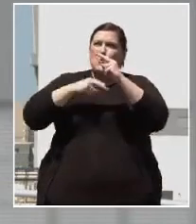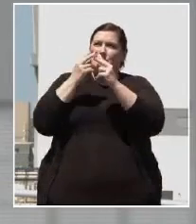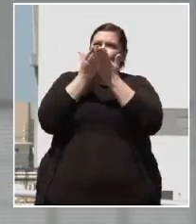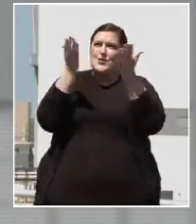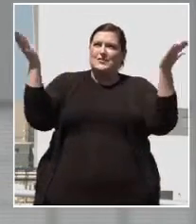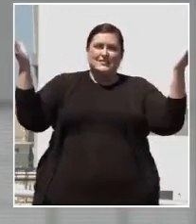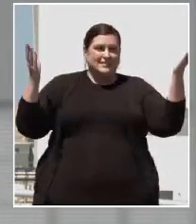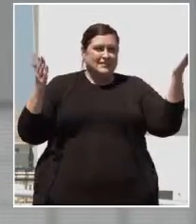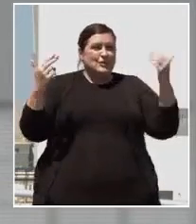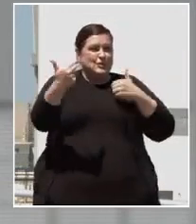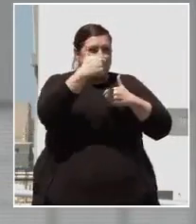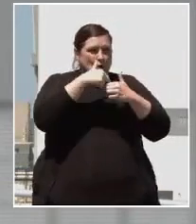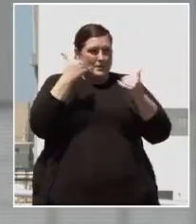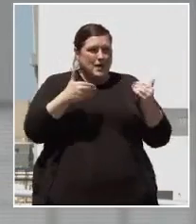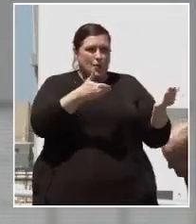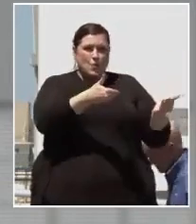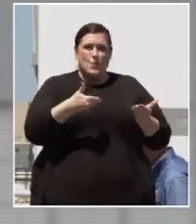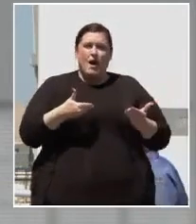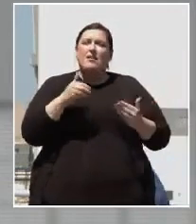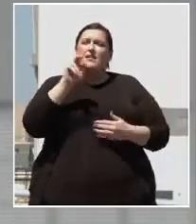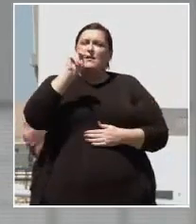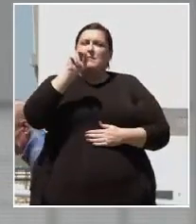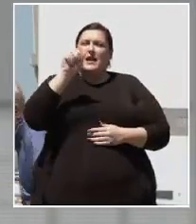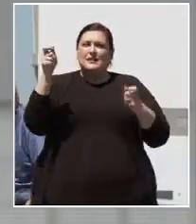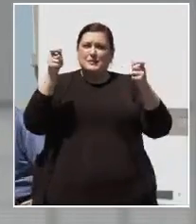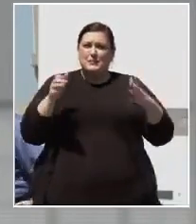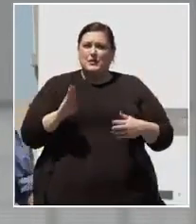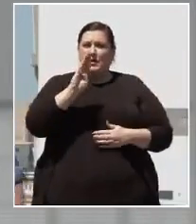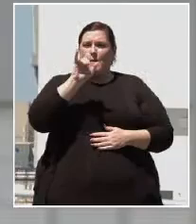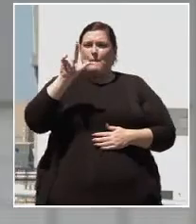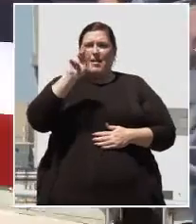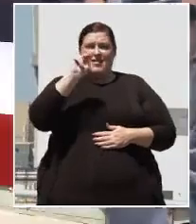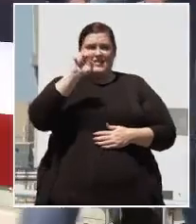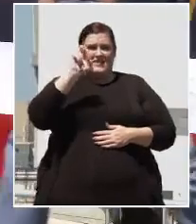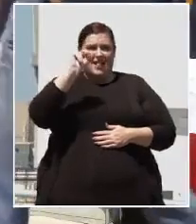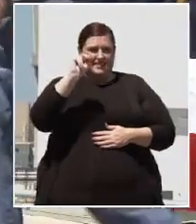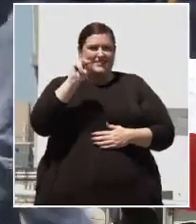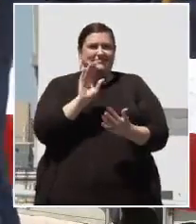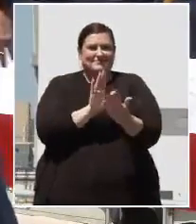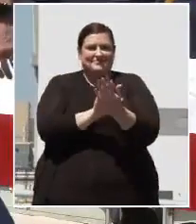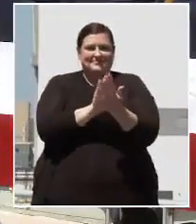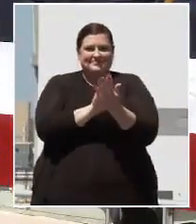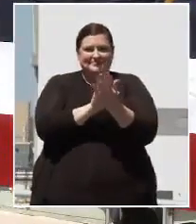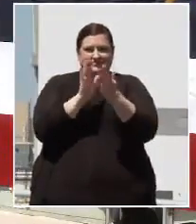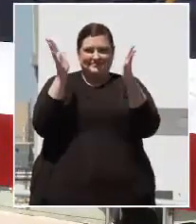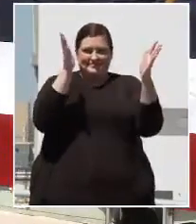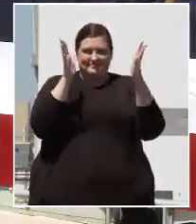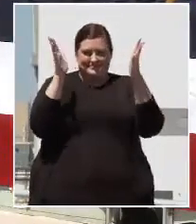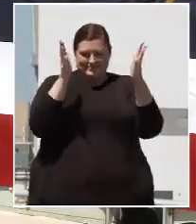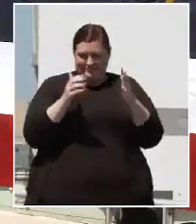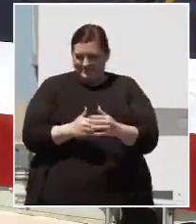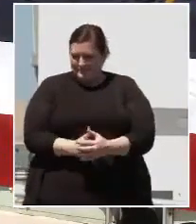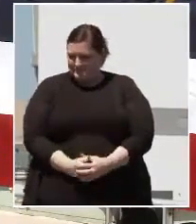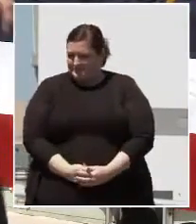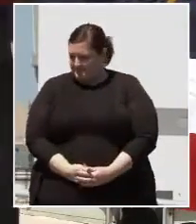please join me now in welcoming our NASA administrator Bill Nelson